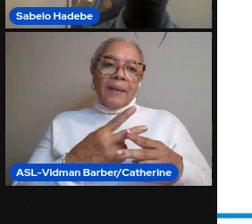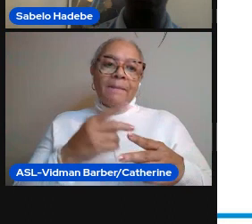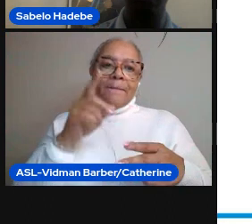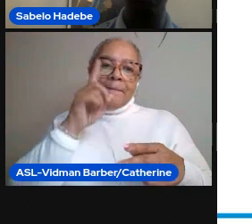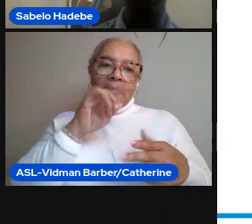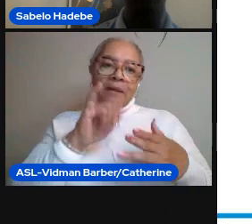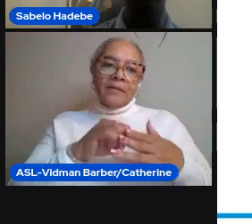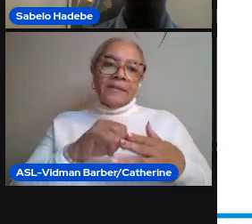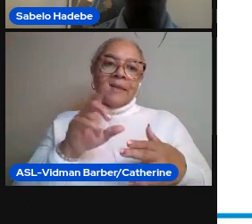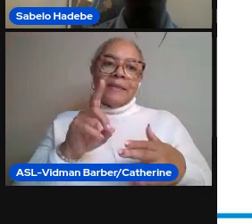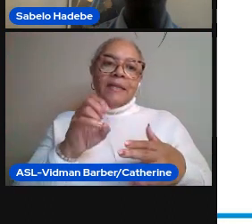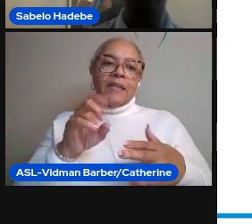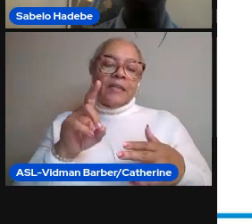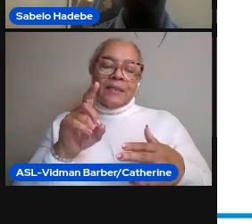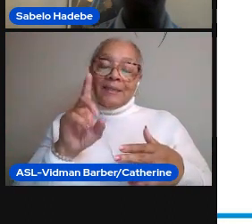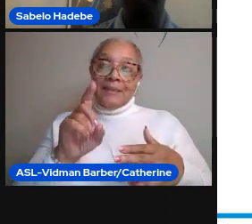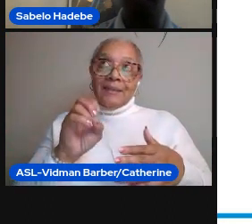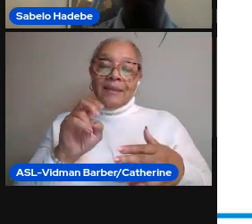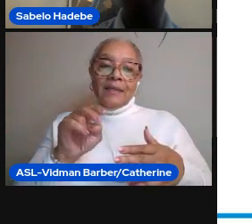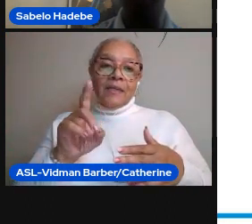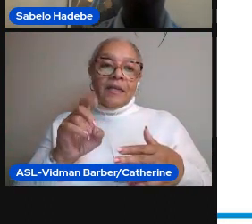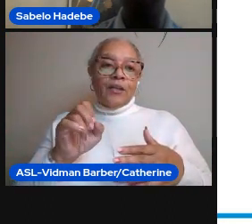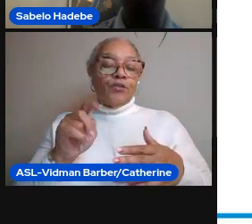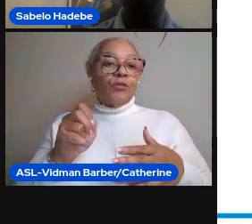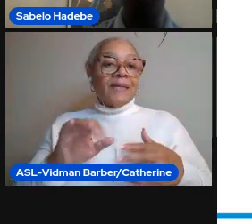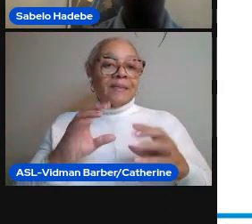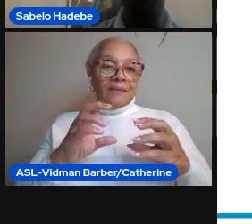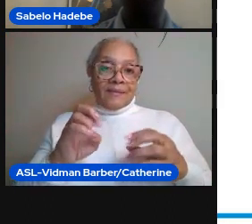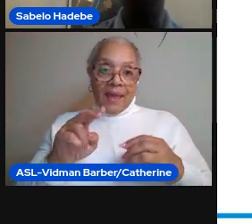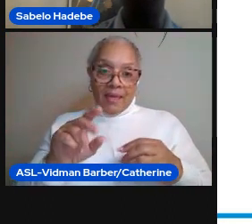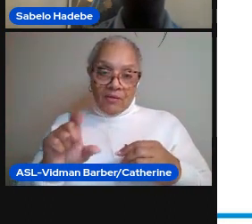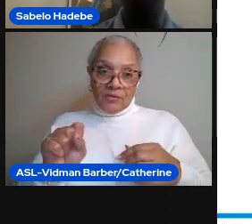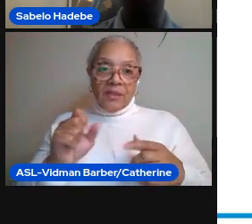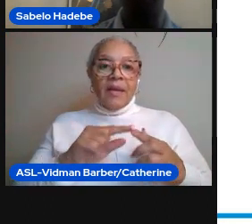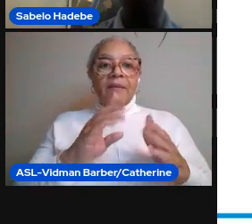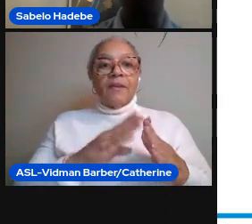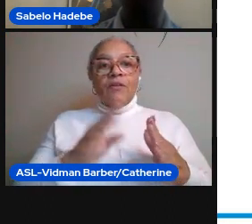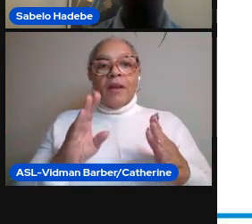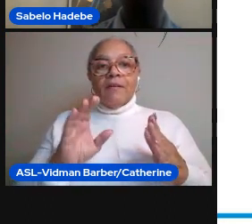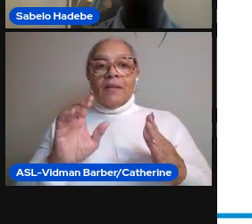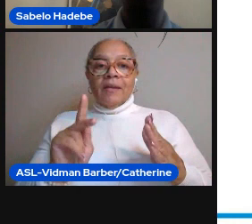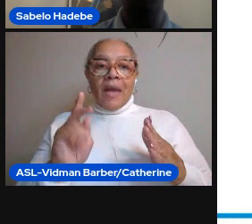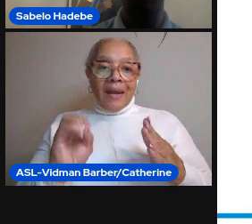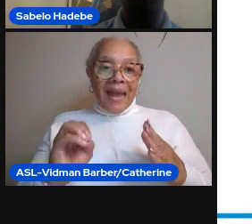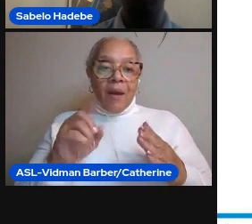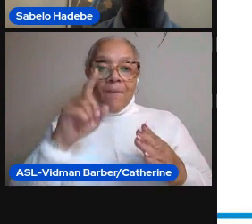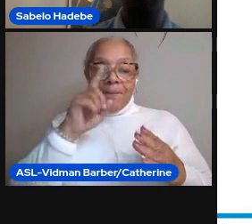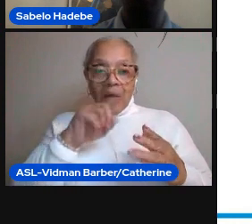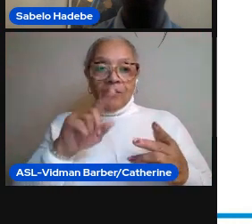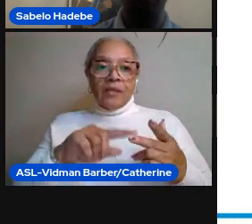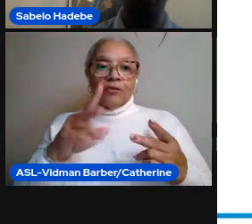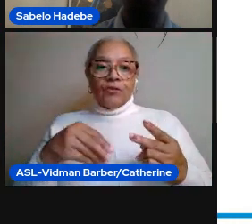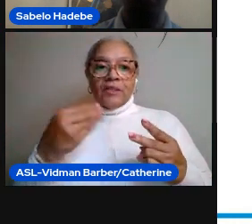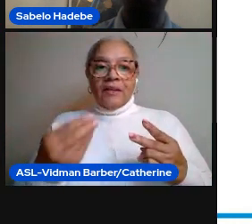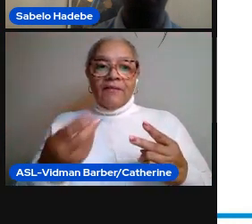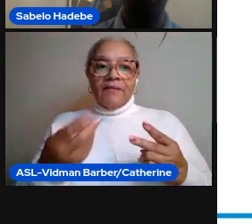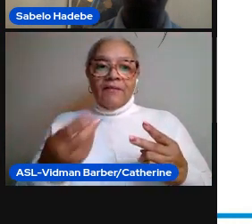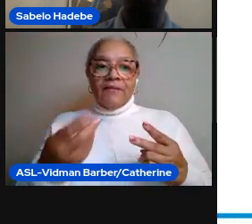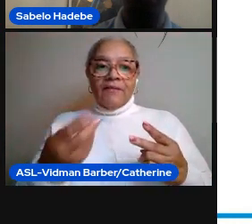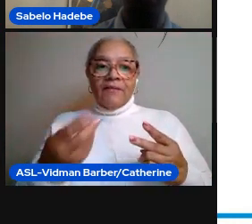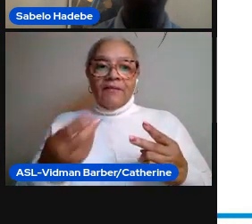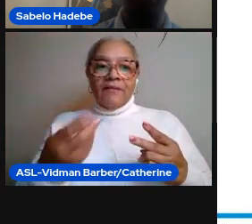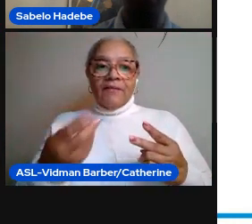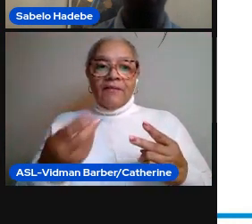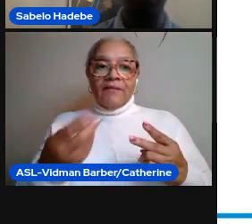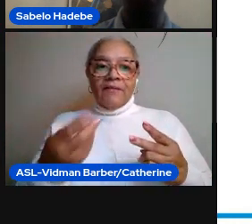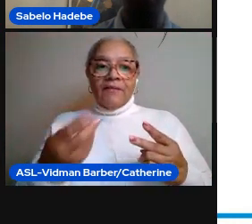cells, which are here. And this is knockout mice that we've given wild type dendritic cells, and you can